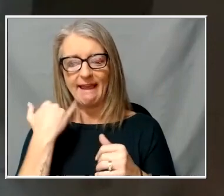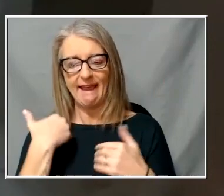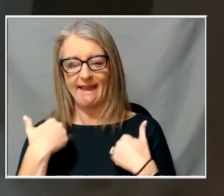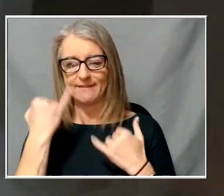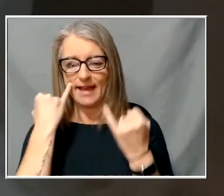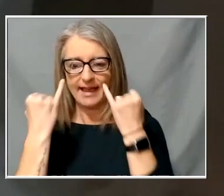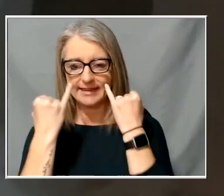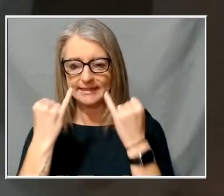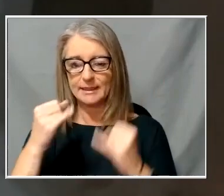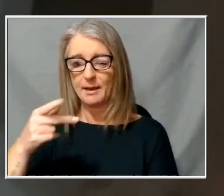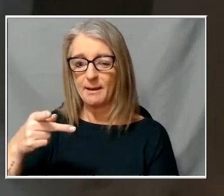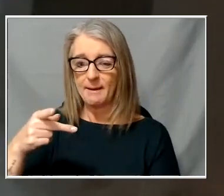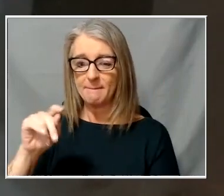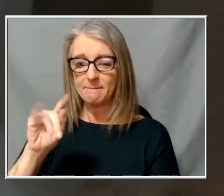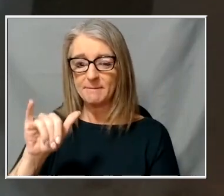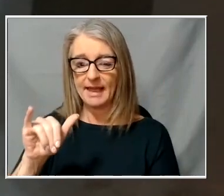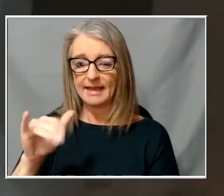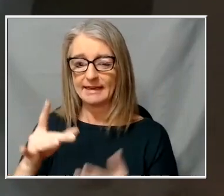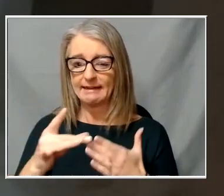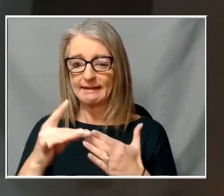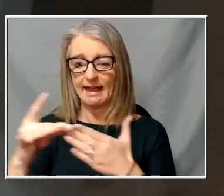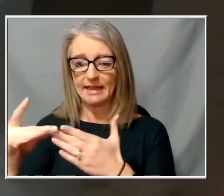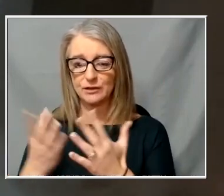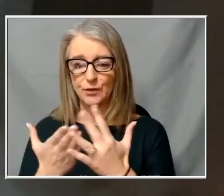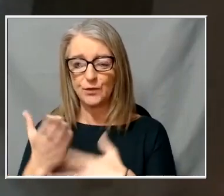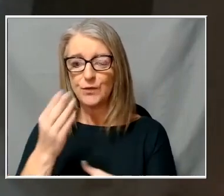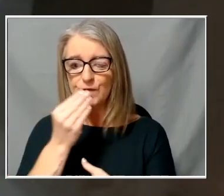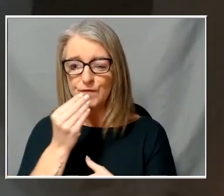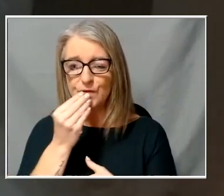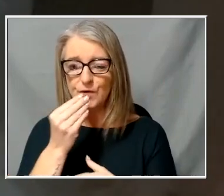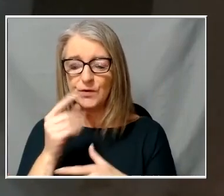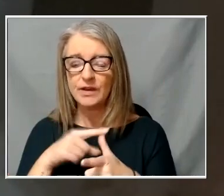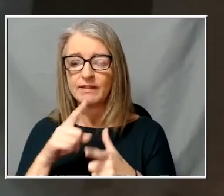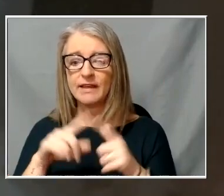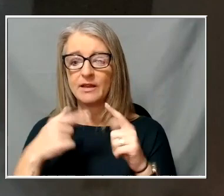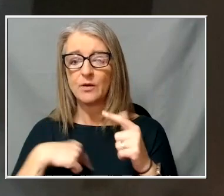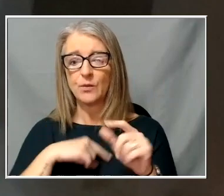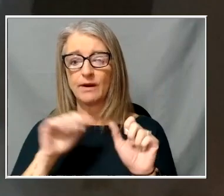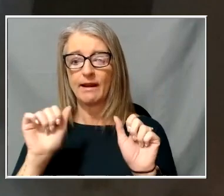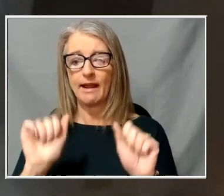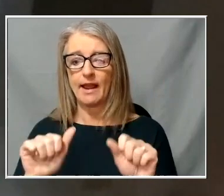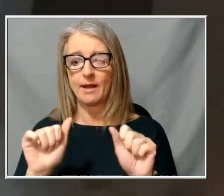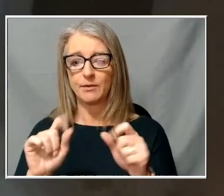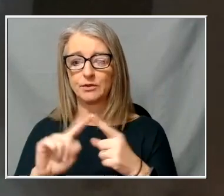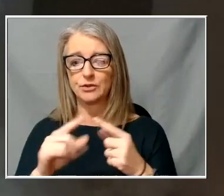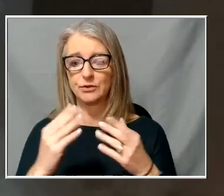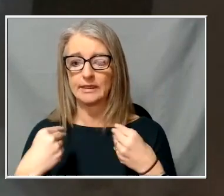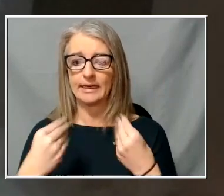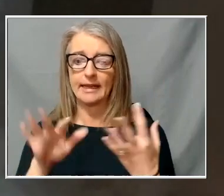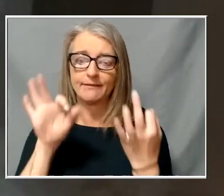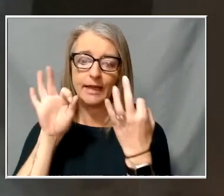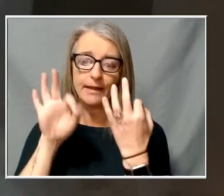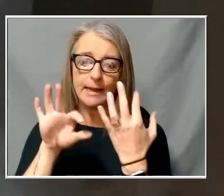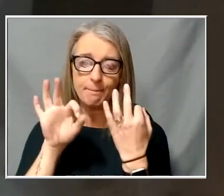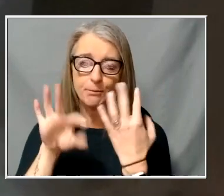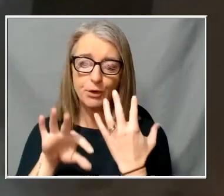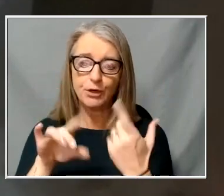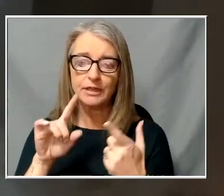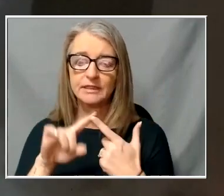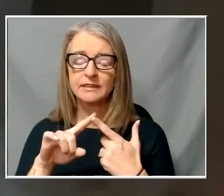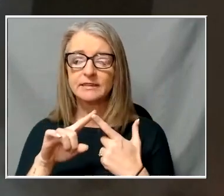so Miss Pattie guides us through the food, and then we're able to give our input